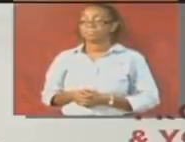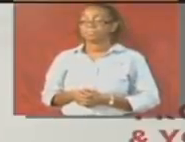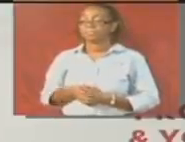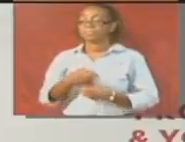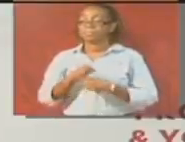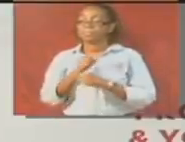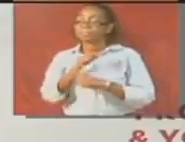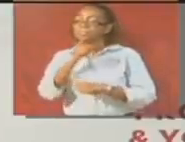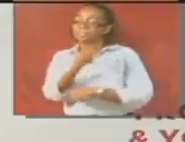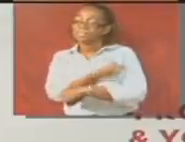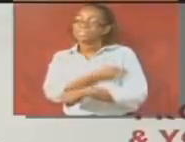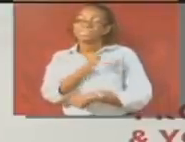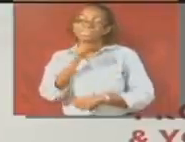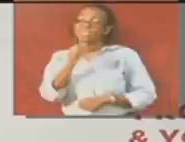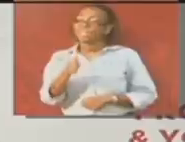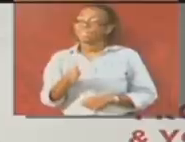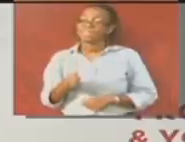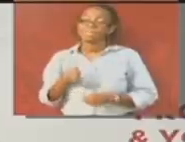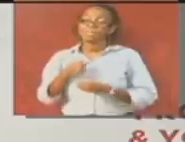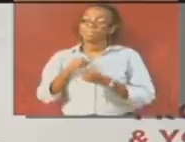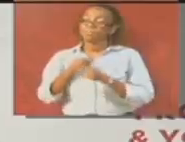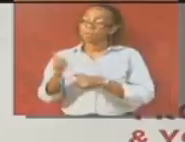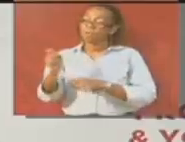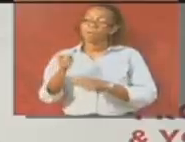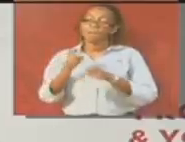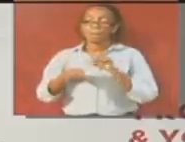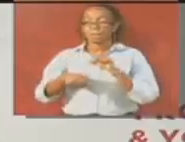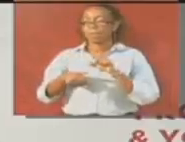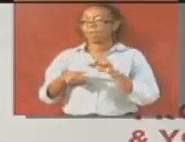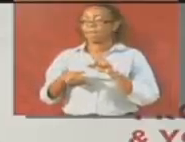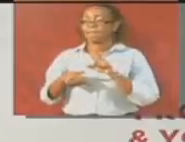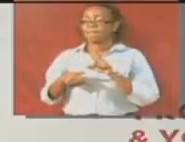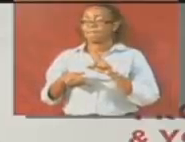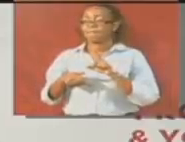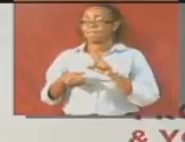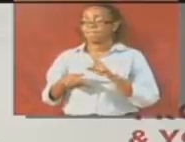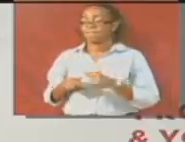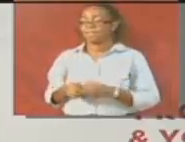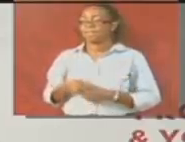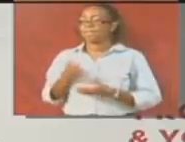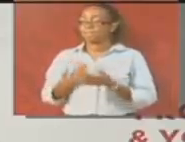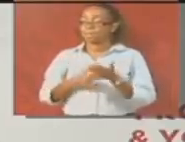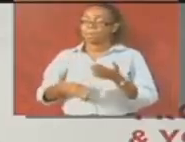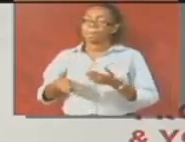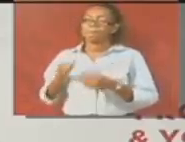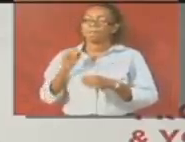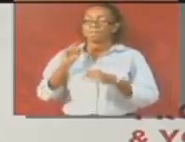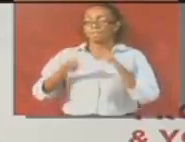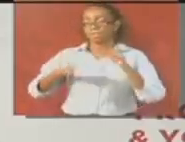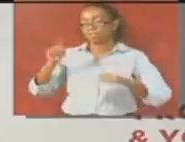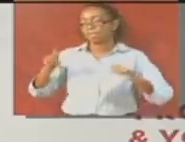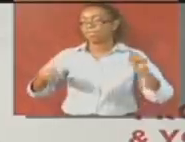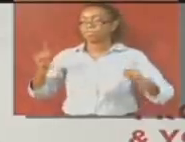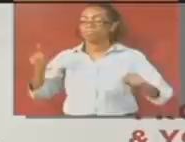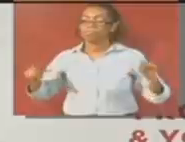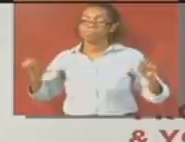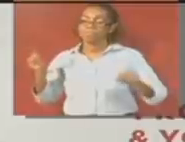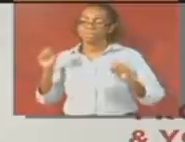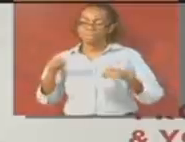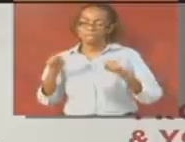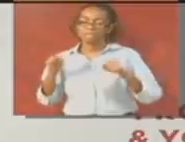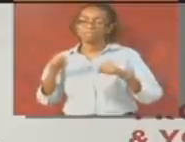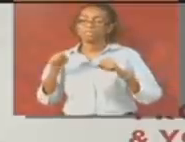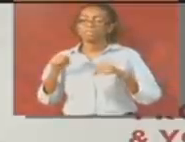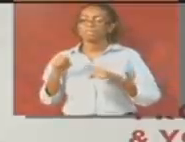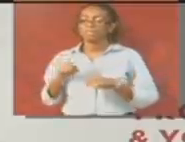of vaccines that is currently available. So variations may occur depending on a number of things, but rest assured that the scheduling will be done in